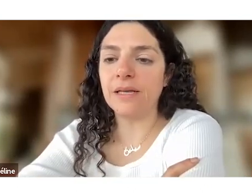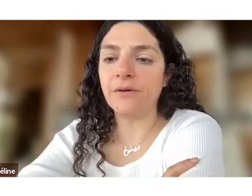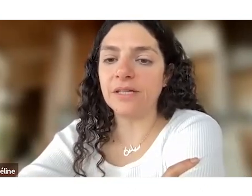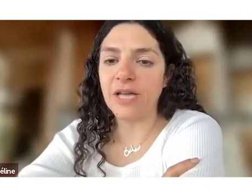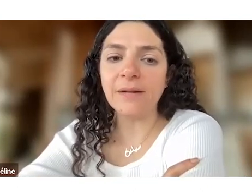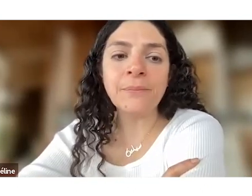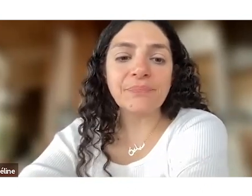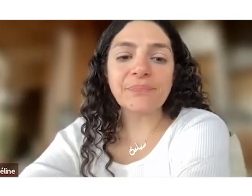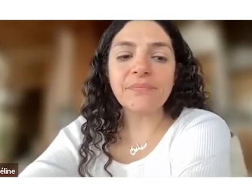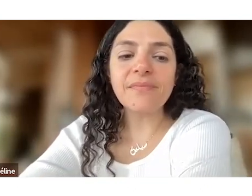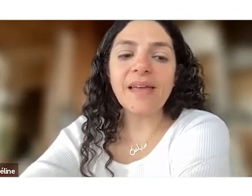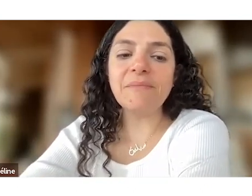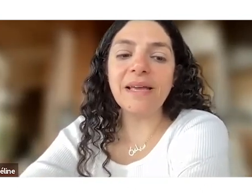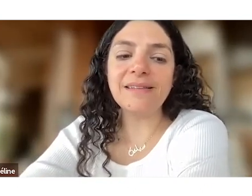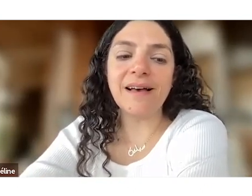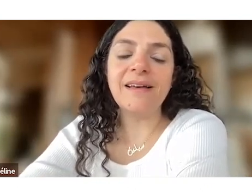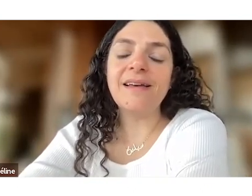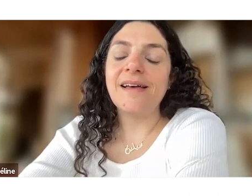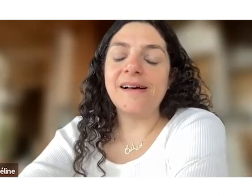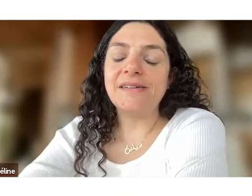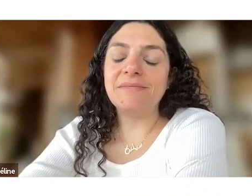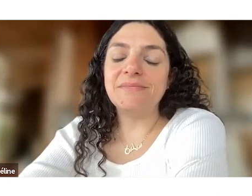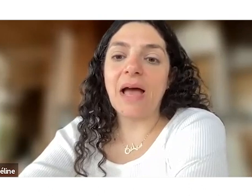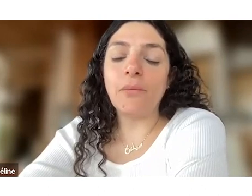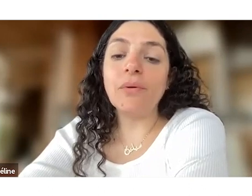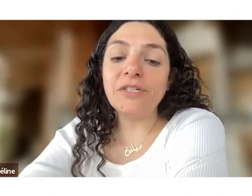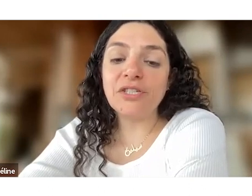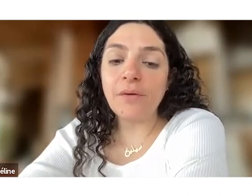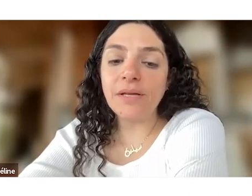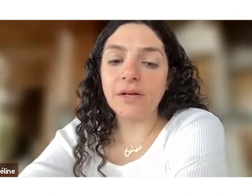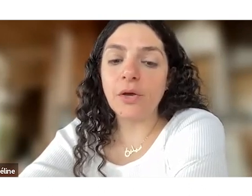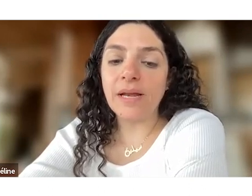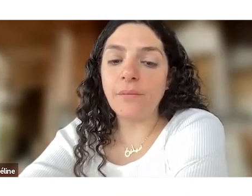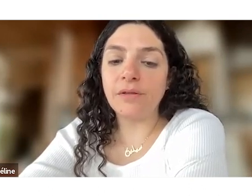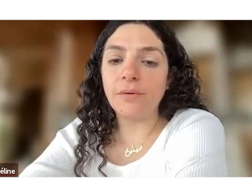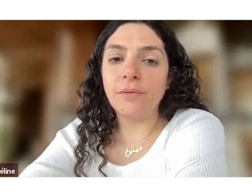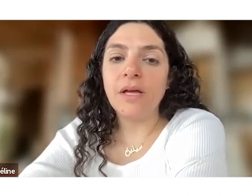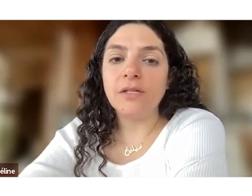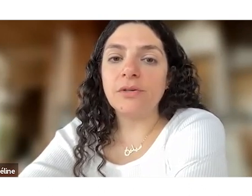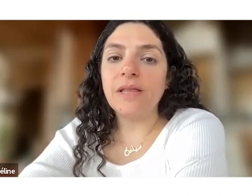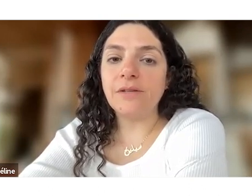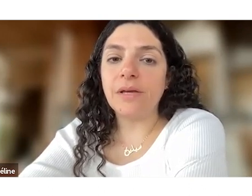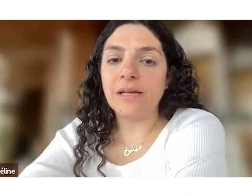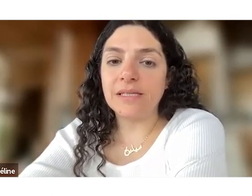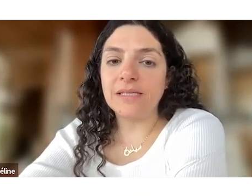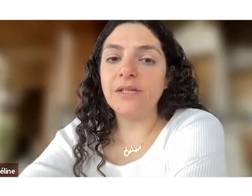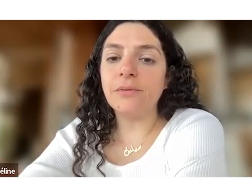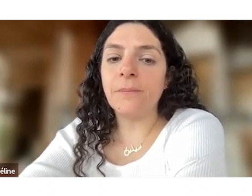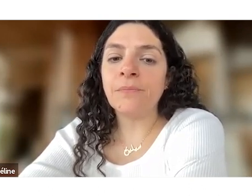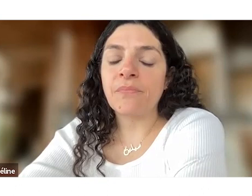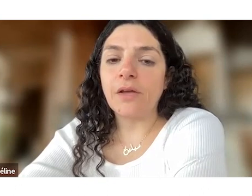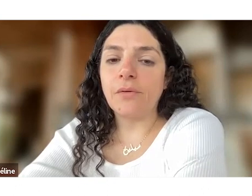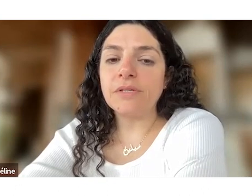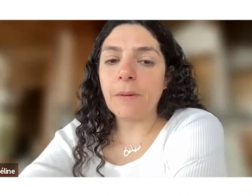to put it here in the chat. And Maytha, we will be sharing the Q&A with you so that you can